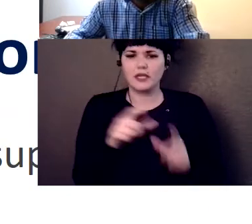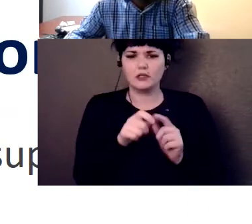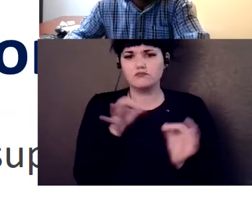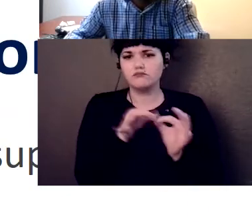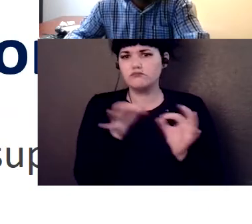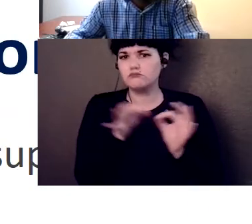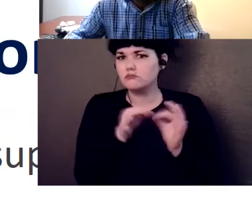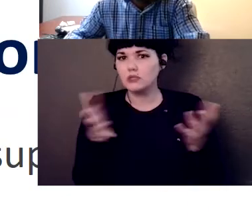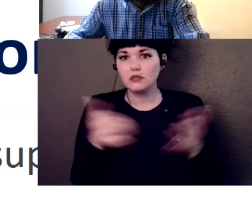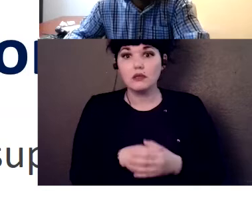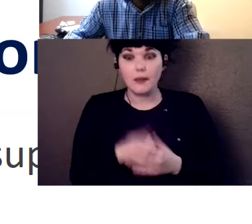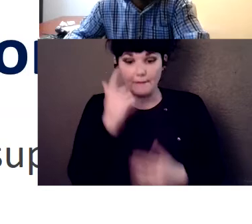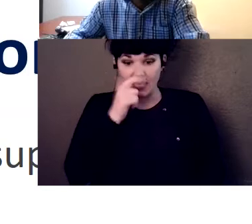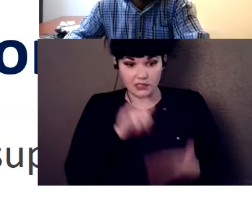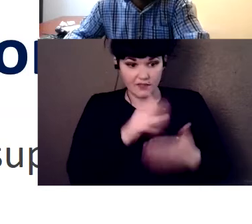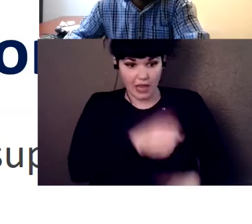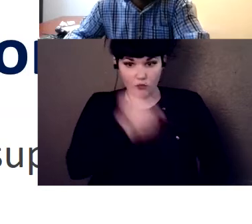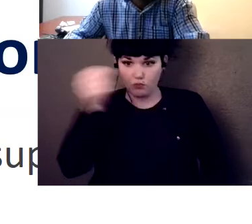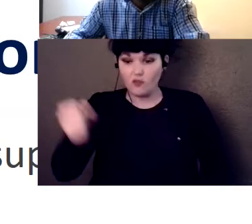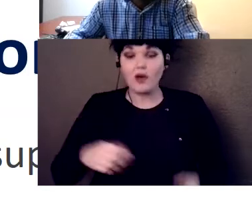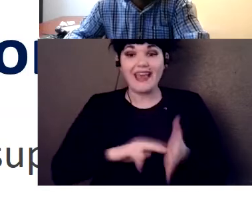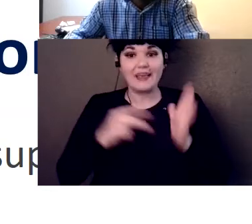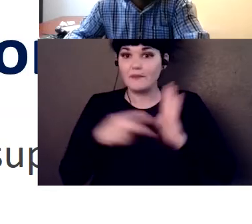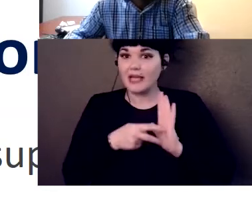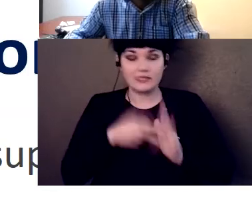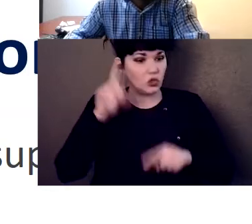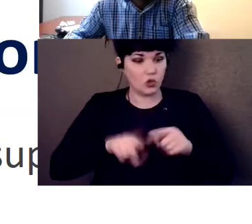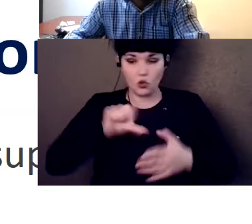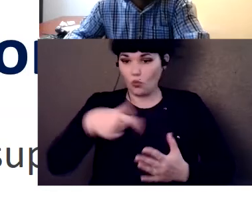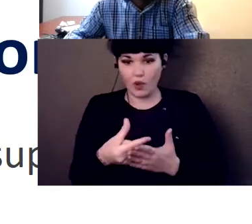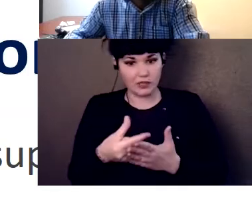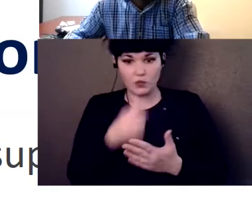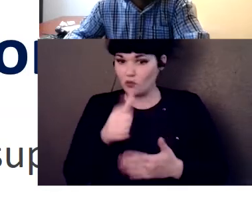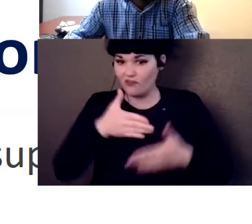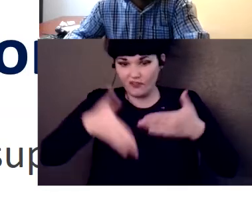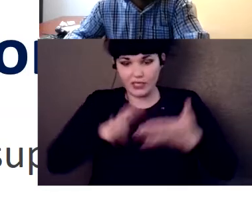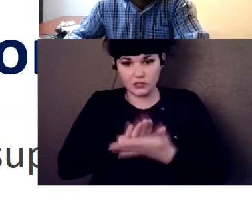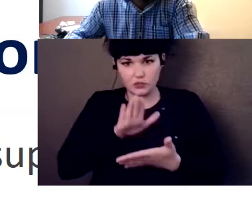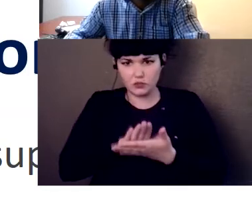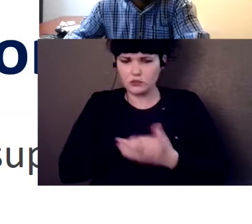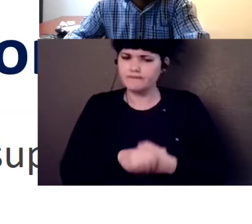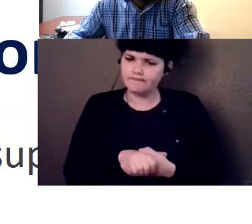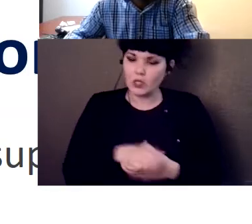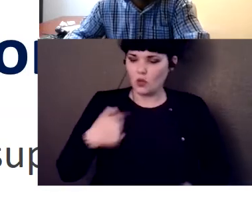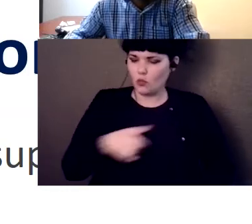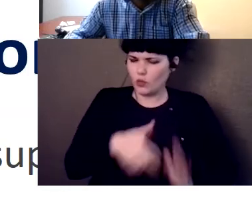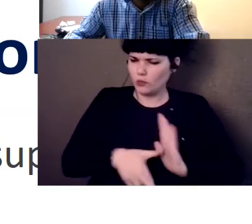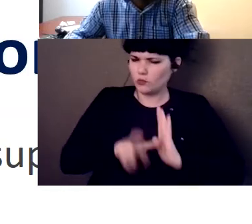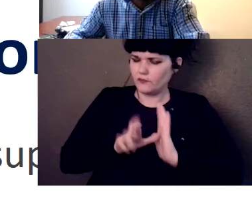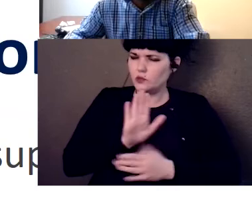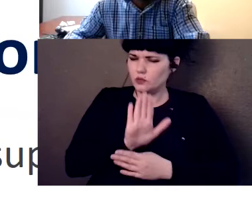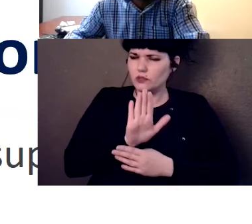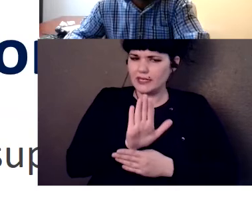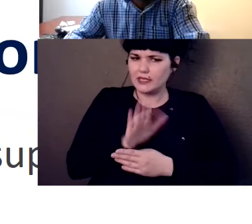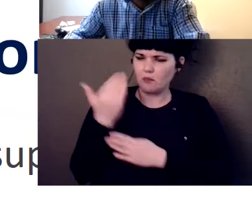his exams and graduate with his peers. DRNY reviewed transcripts of the client's previous disciplinary hearing and attended the